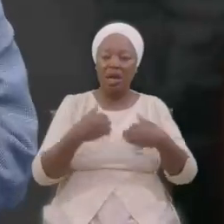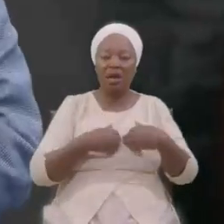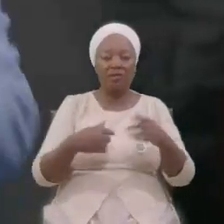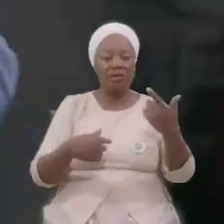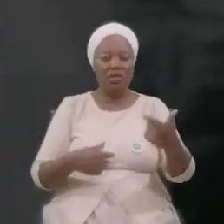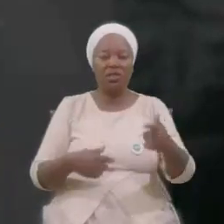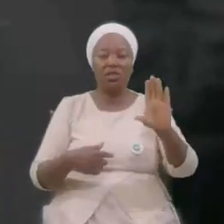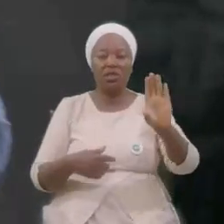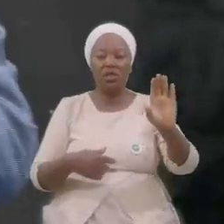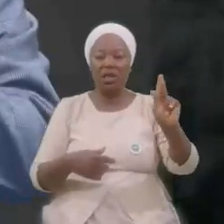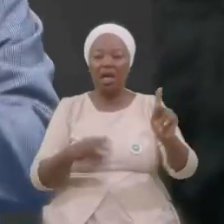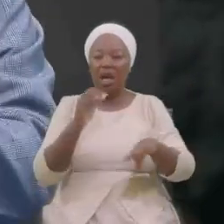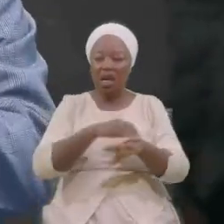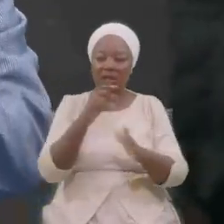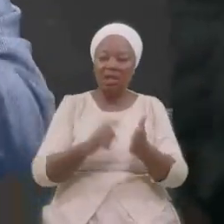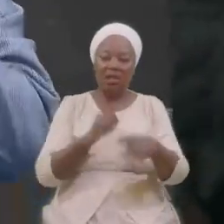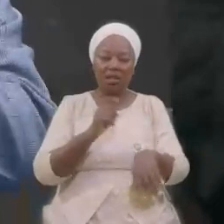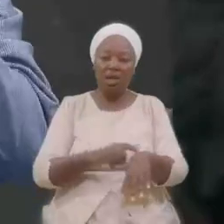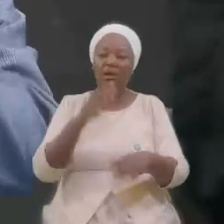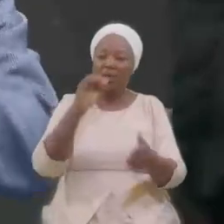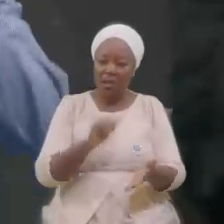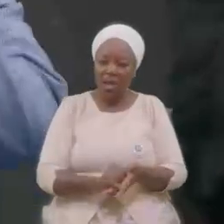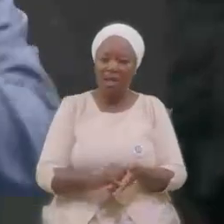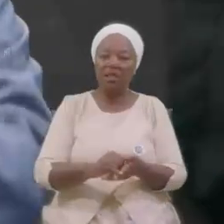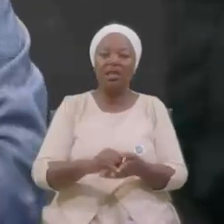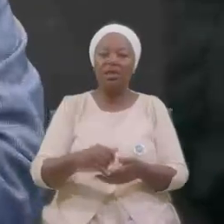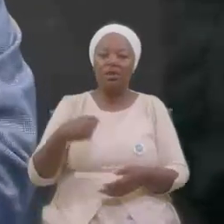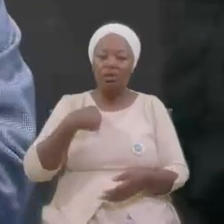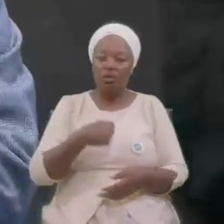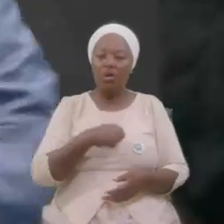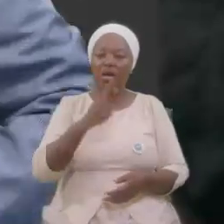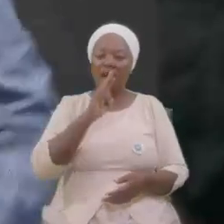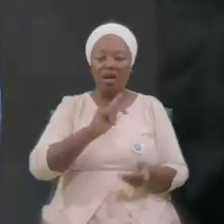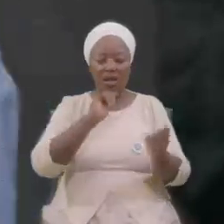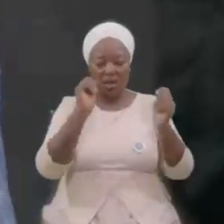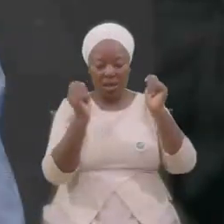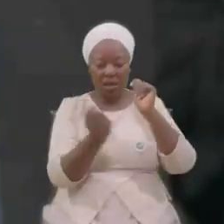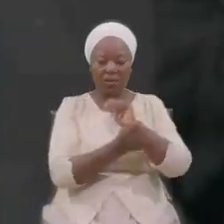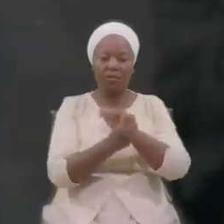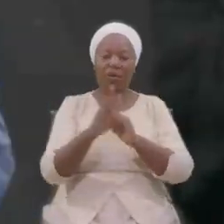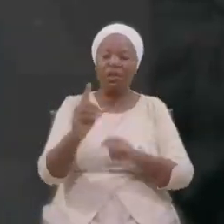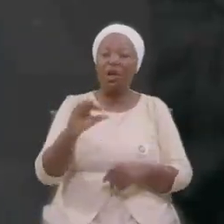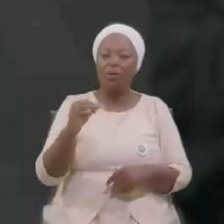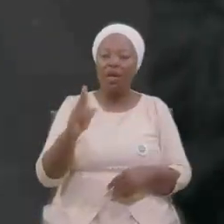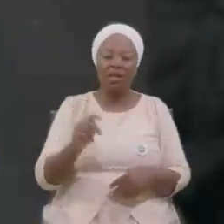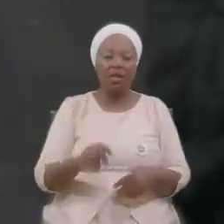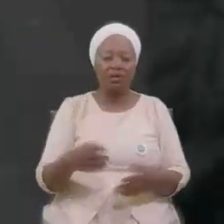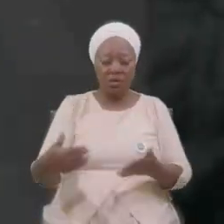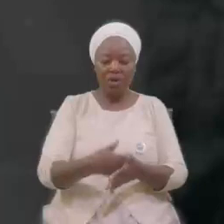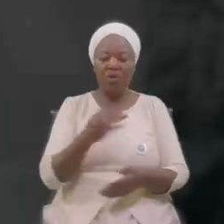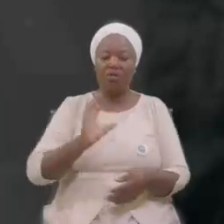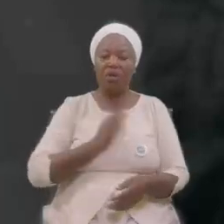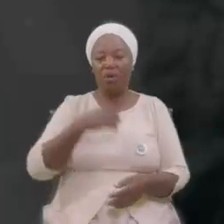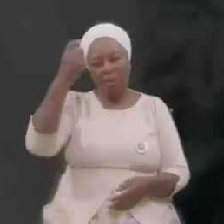at this time, that we are transformed. by the renewing of our mind,